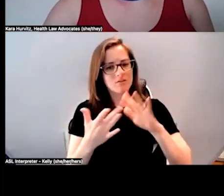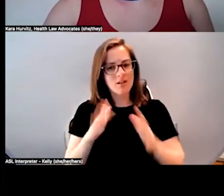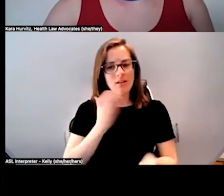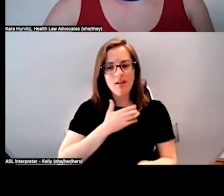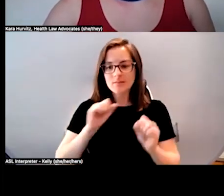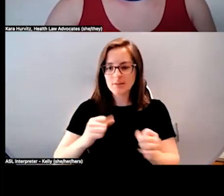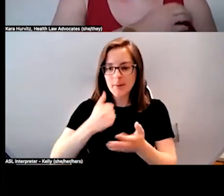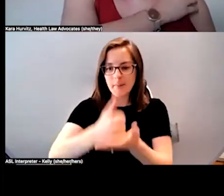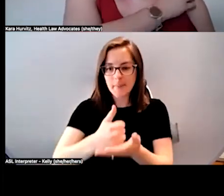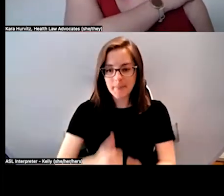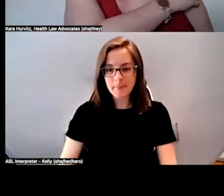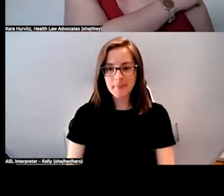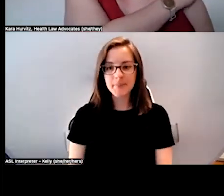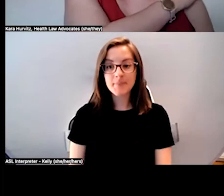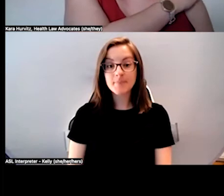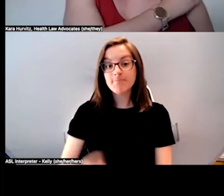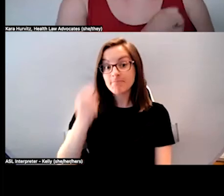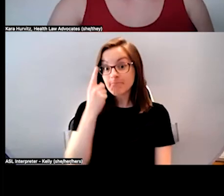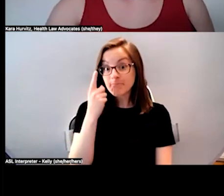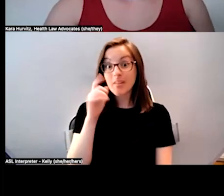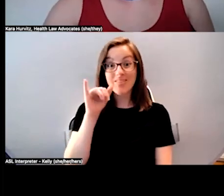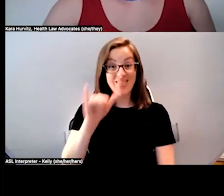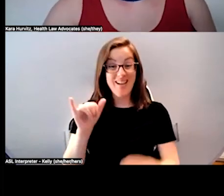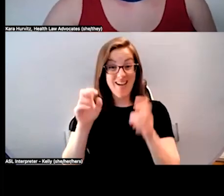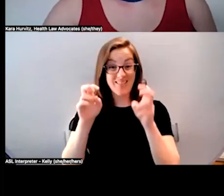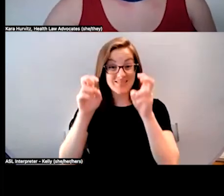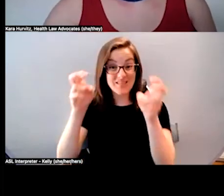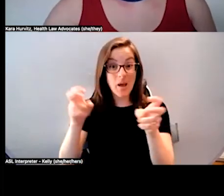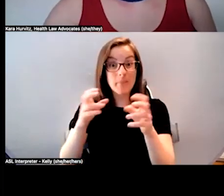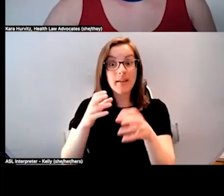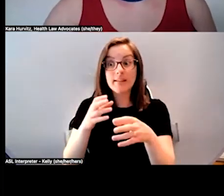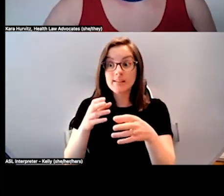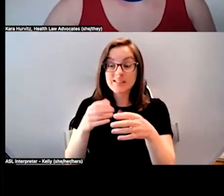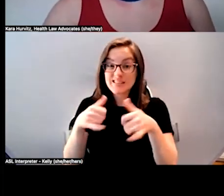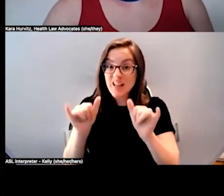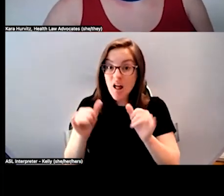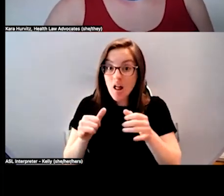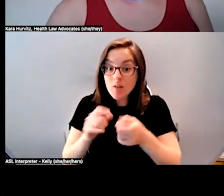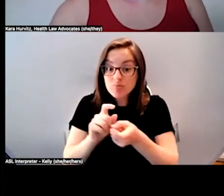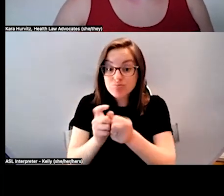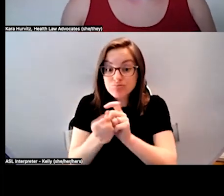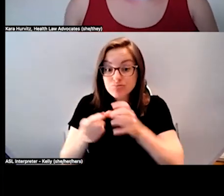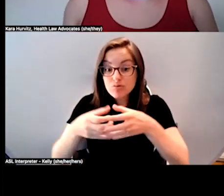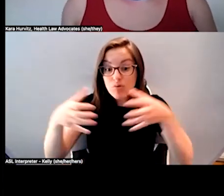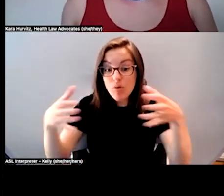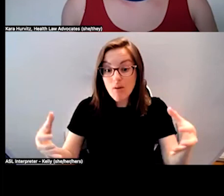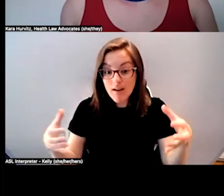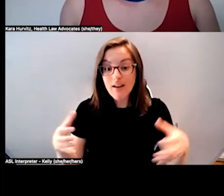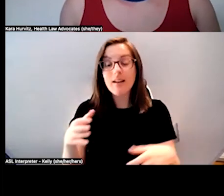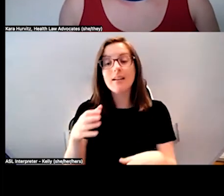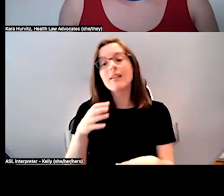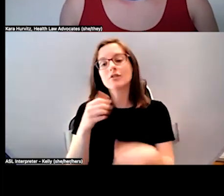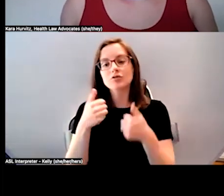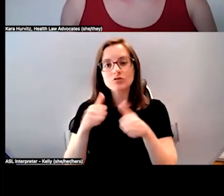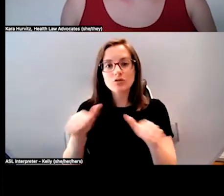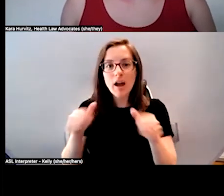is a field that is expanding, and we are trying to refine and make function better over